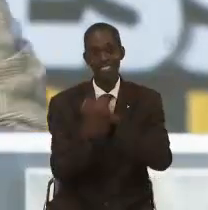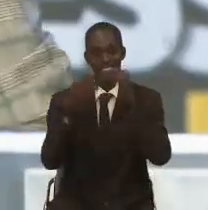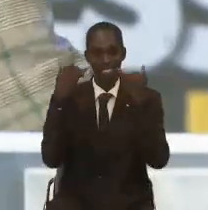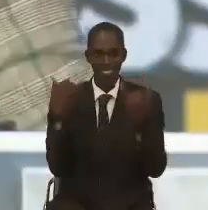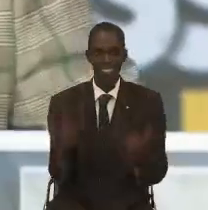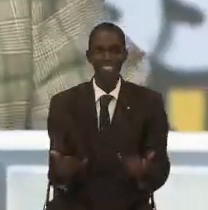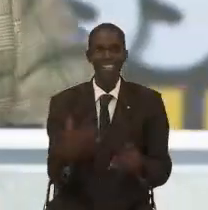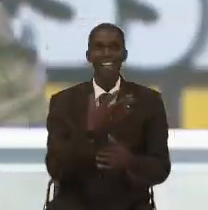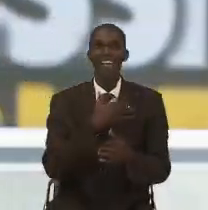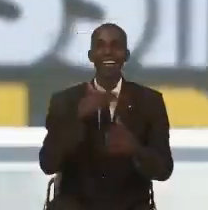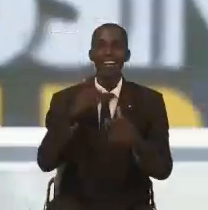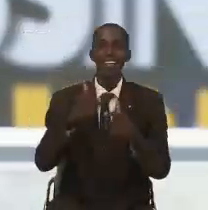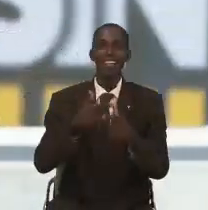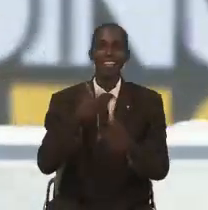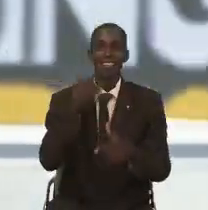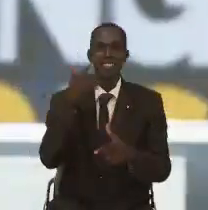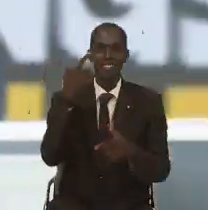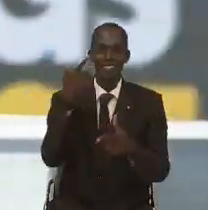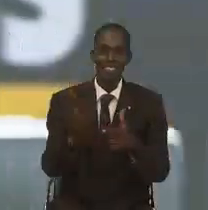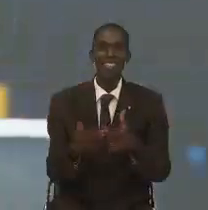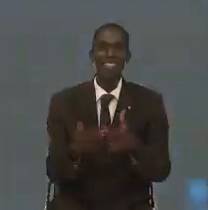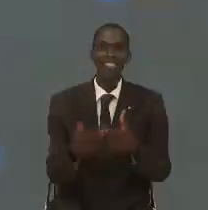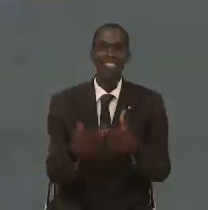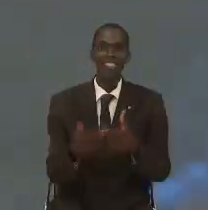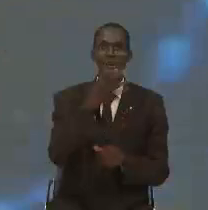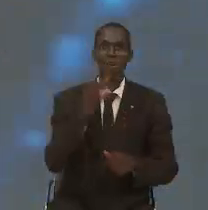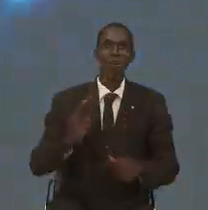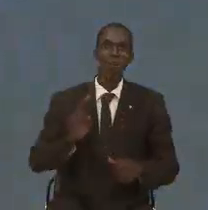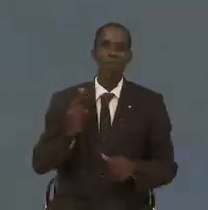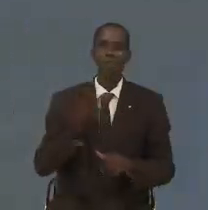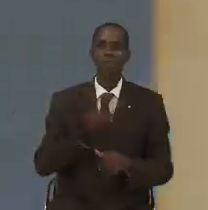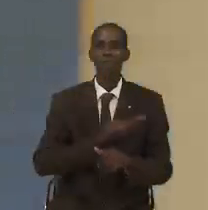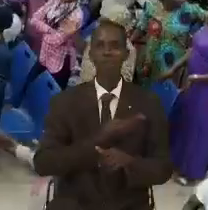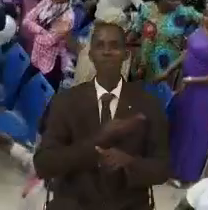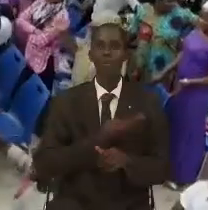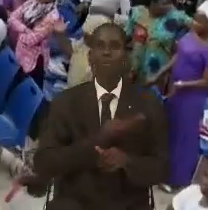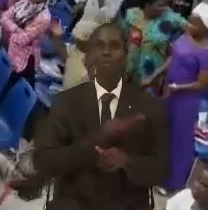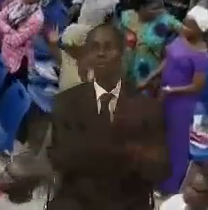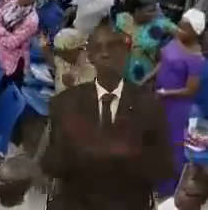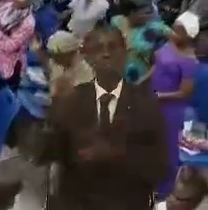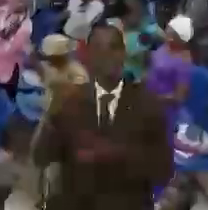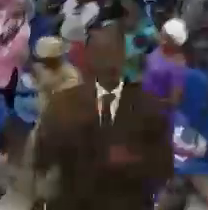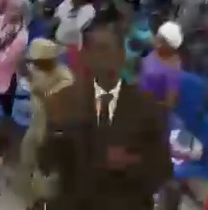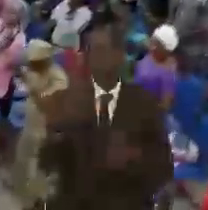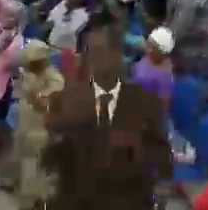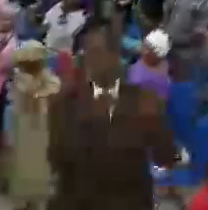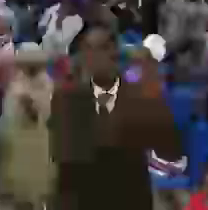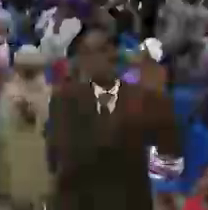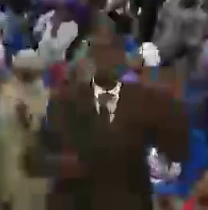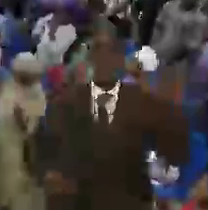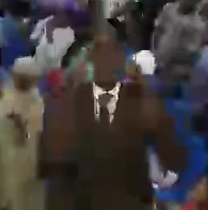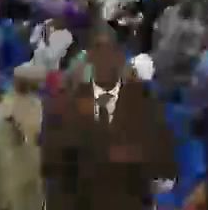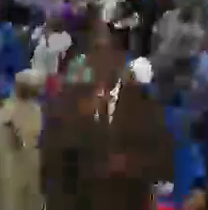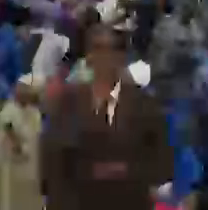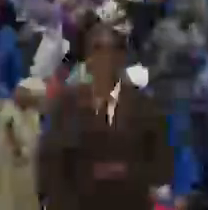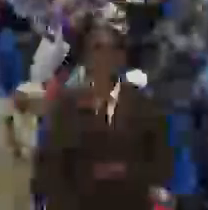and then every one of us will be ready for the coming of the Lord. Where are you?